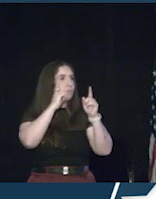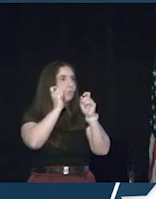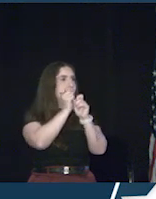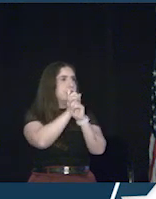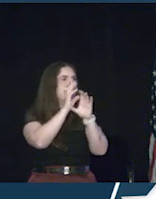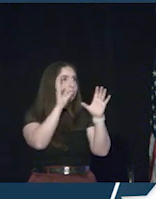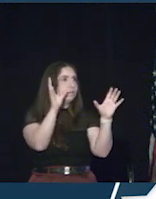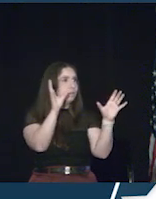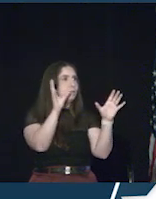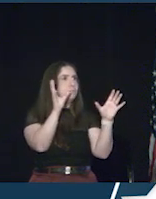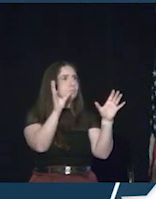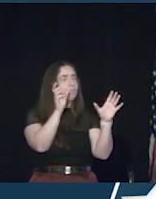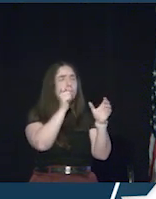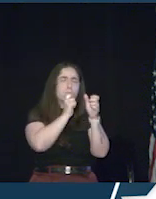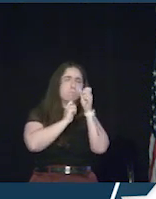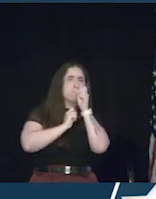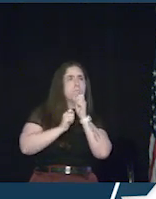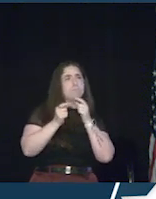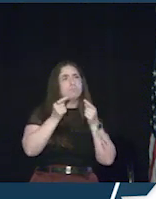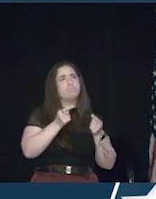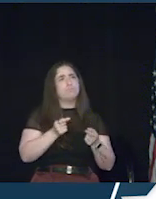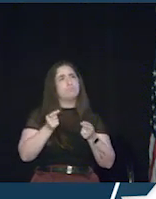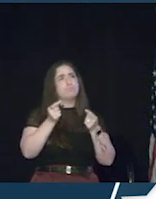own struggles.